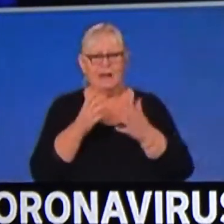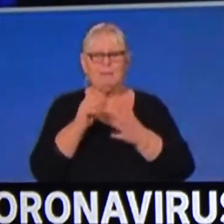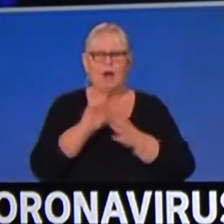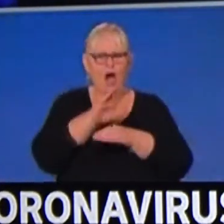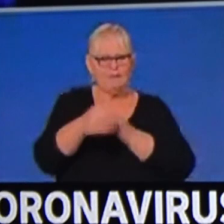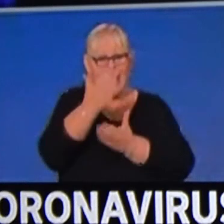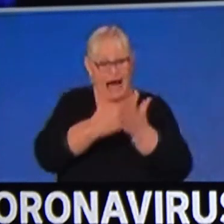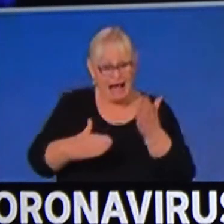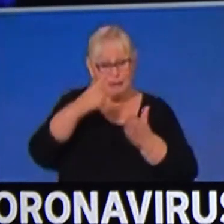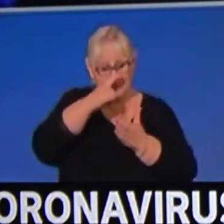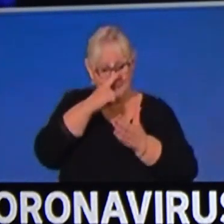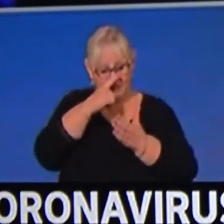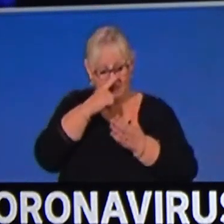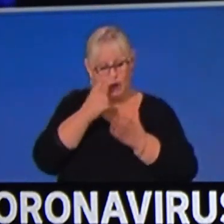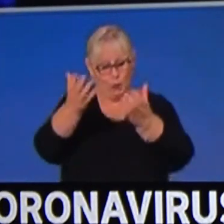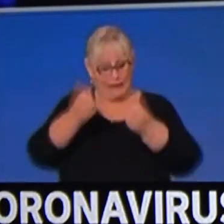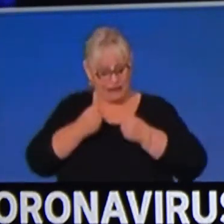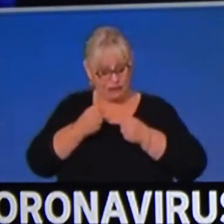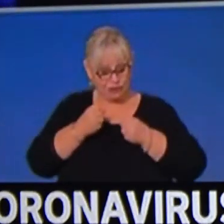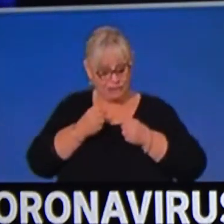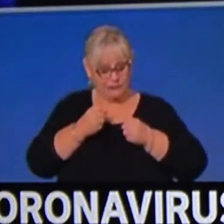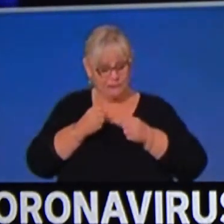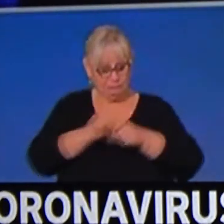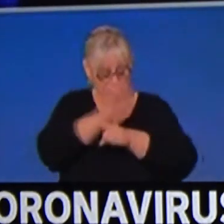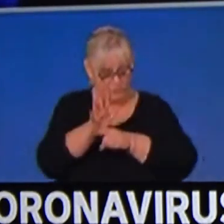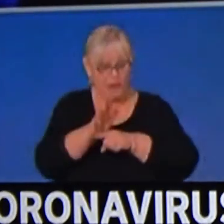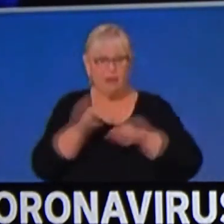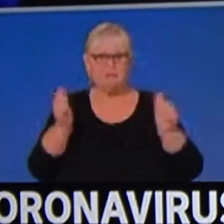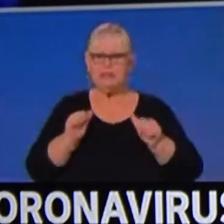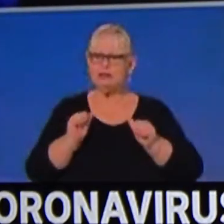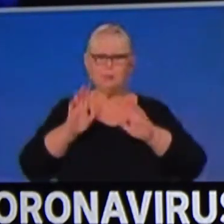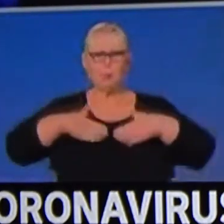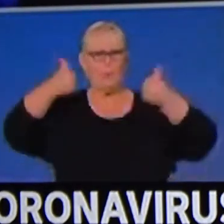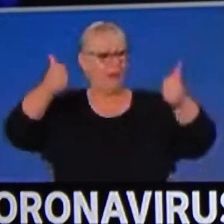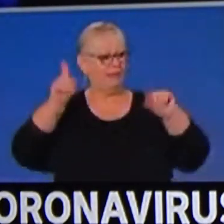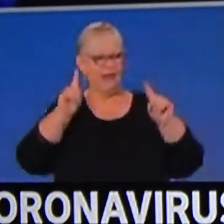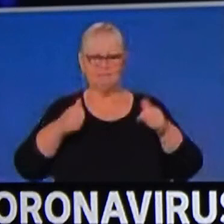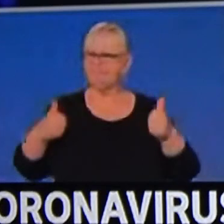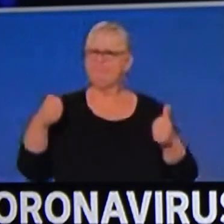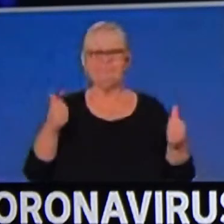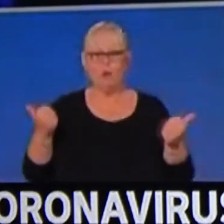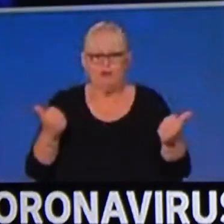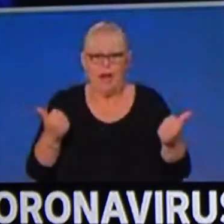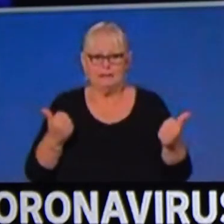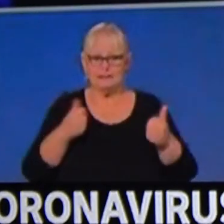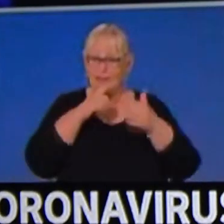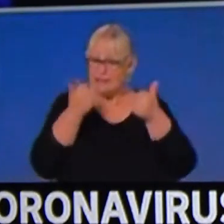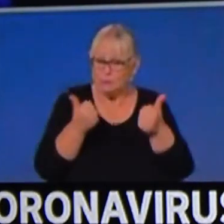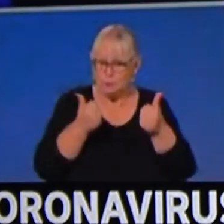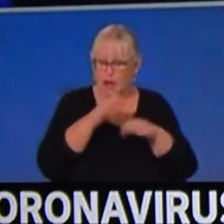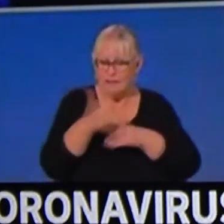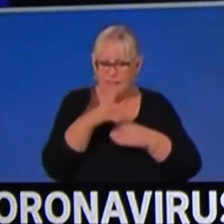half of those who've contracted the coronavirus in Australia have actually overcome it. And that is also good news in terms of the actual number of